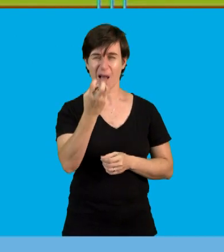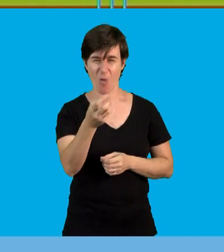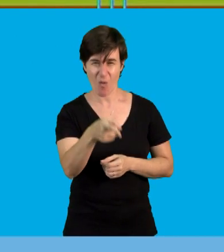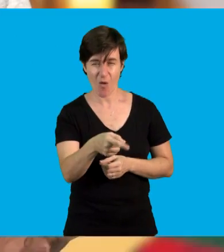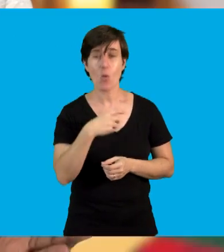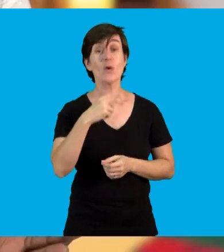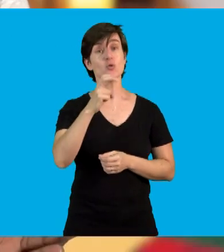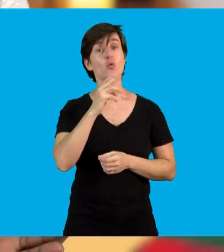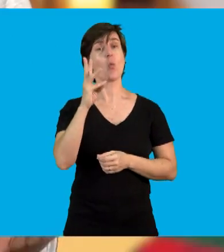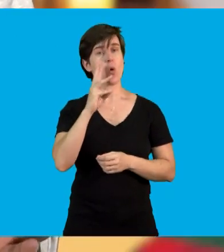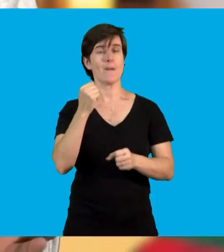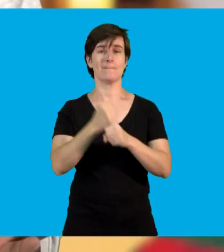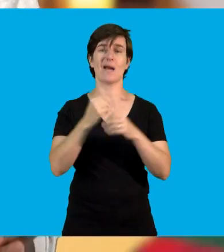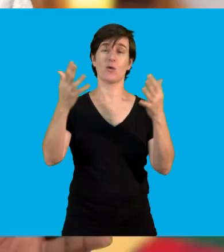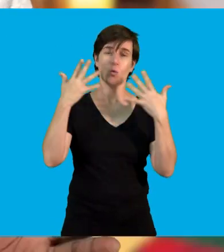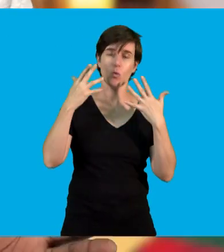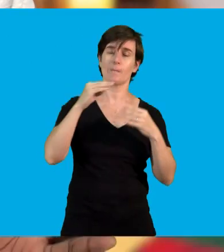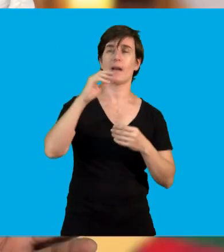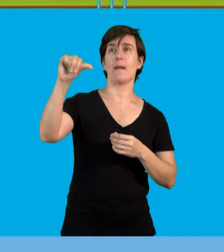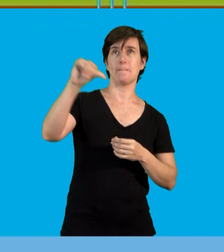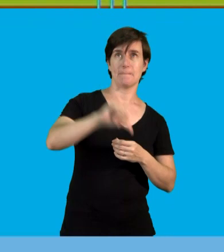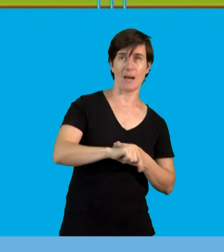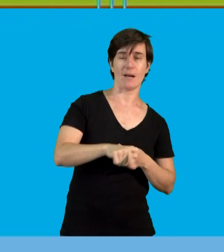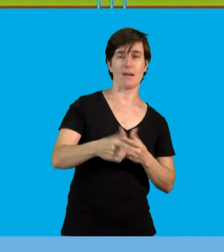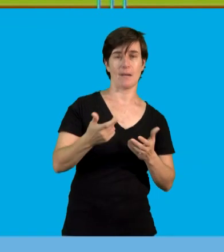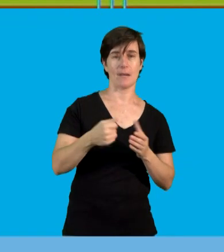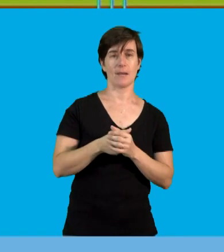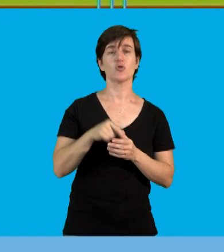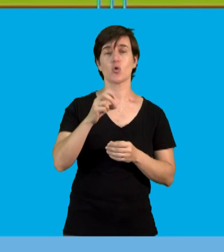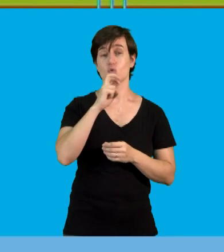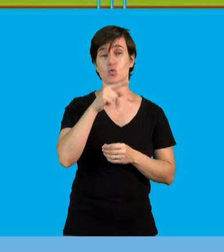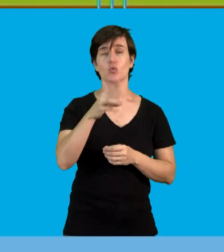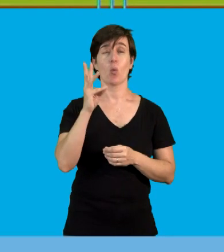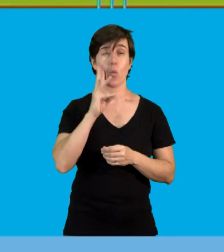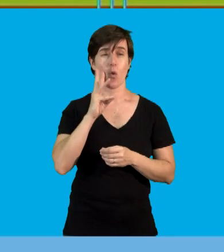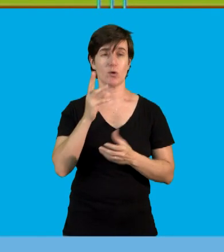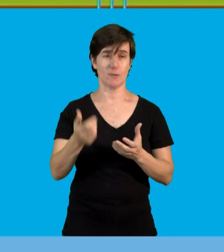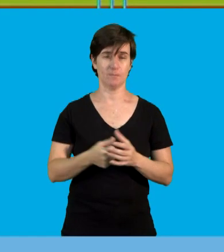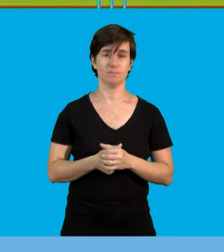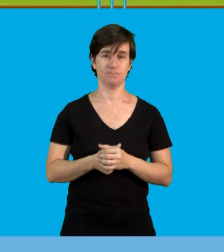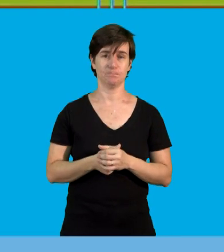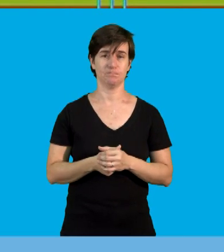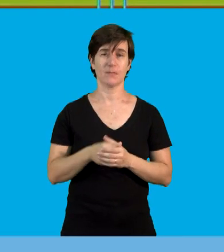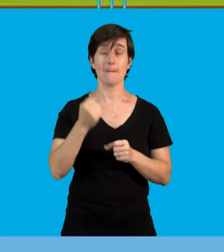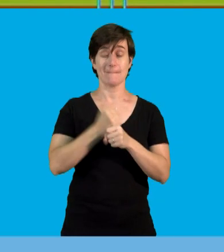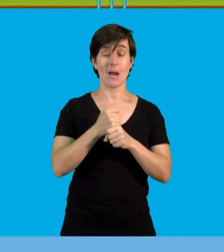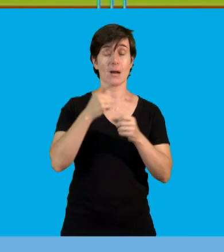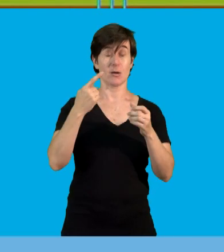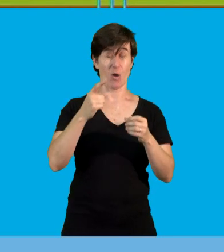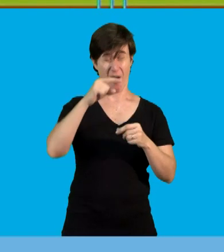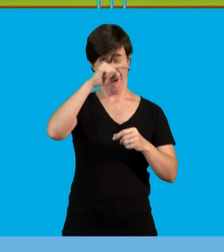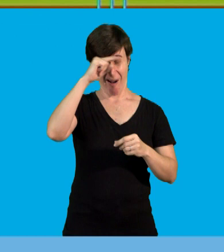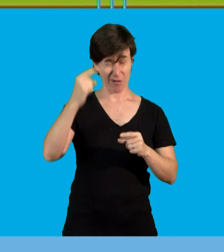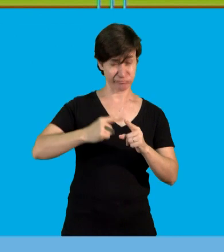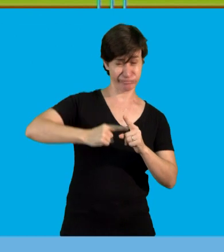coal, we used water as our cooling medium. Even in this case, they are using water as their cooling medium. So that